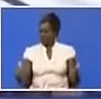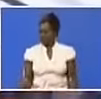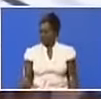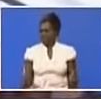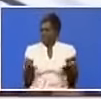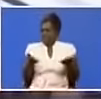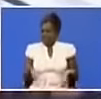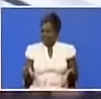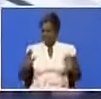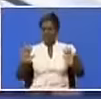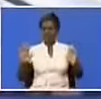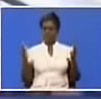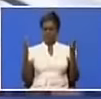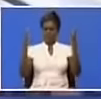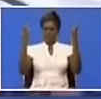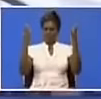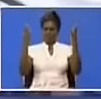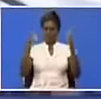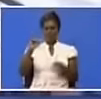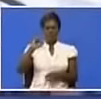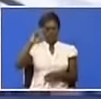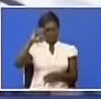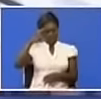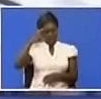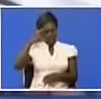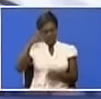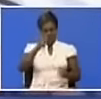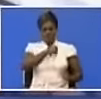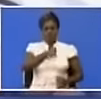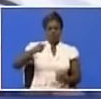are here to celebrate the heroism of our soldiers.